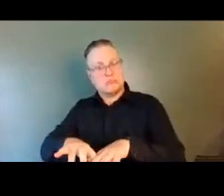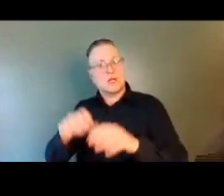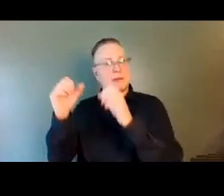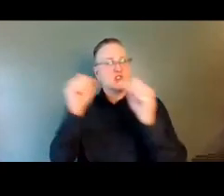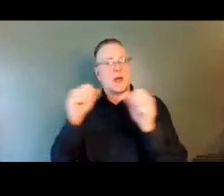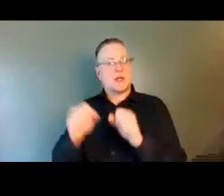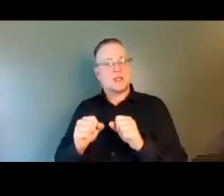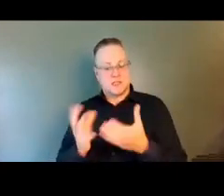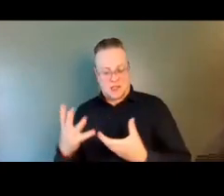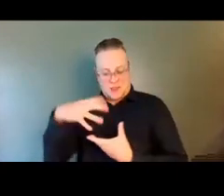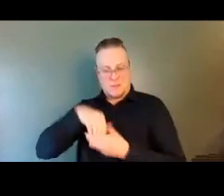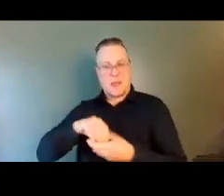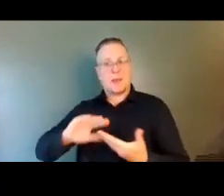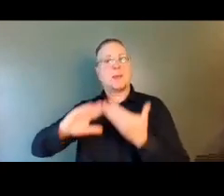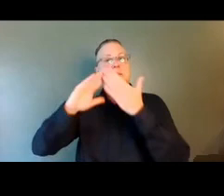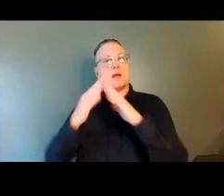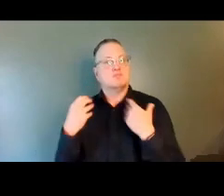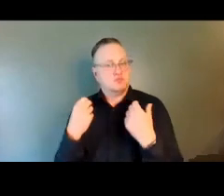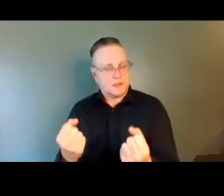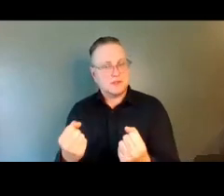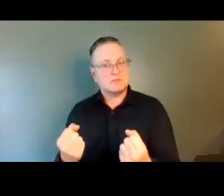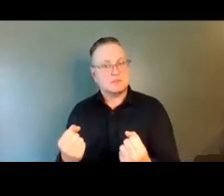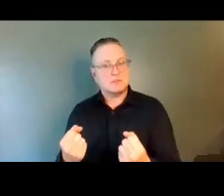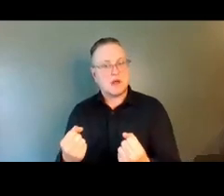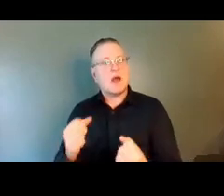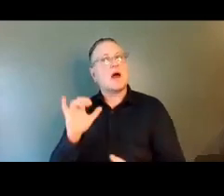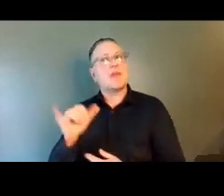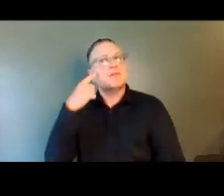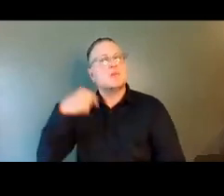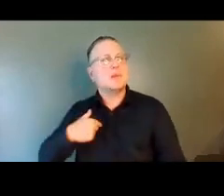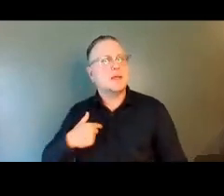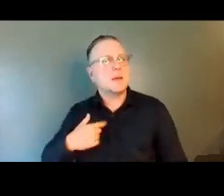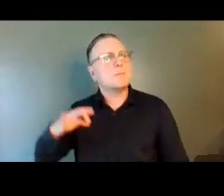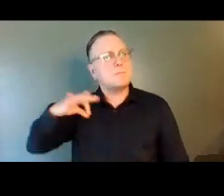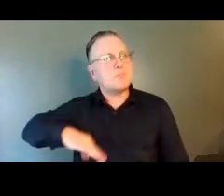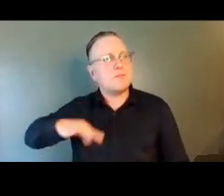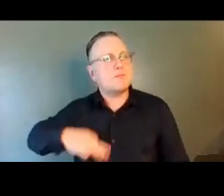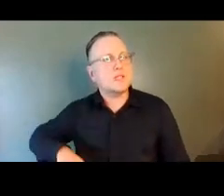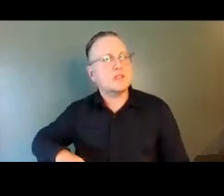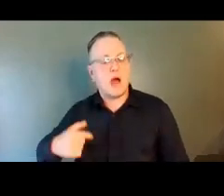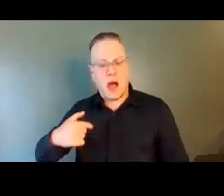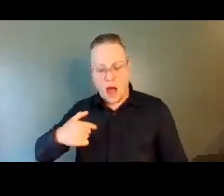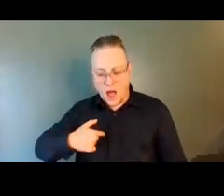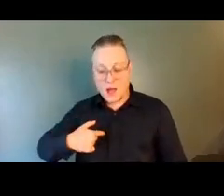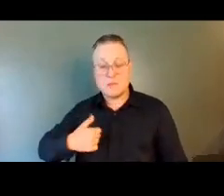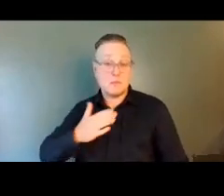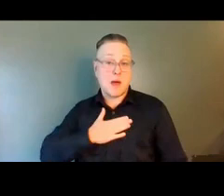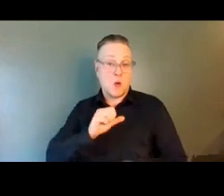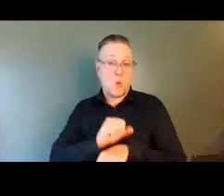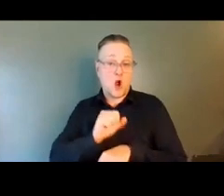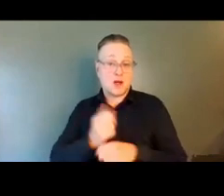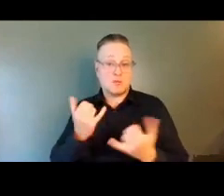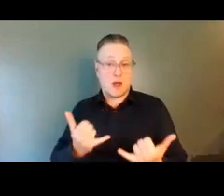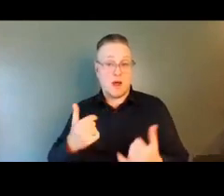strategies. And I think that's really some of the ways that I experience privilege in my profession, and that I get to make up how the work is accomplished.